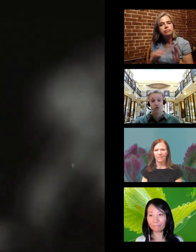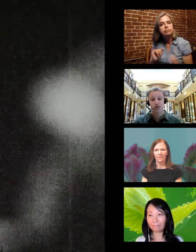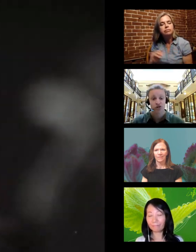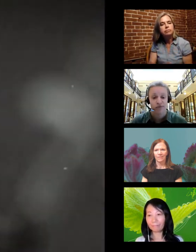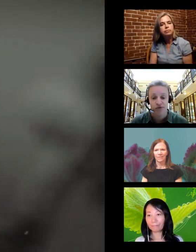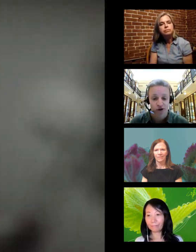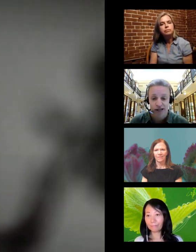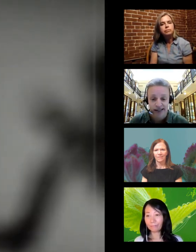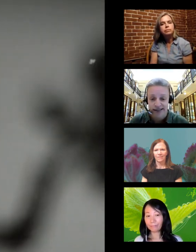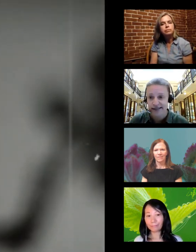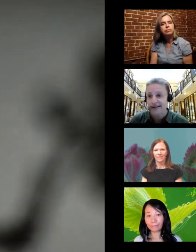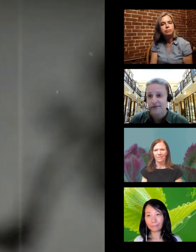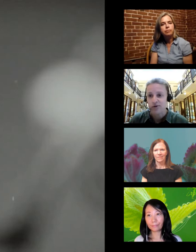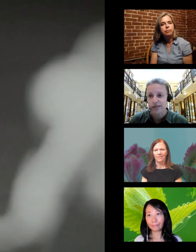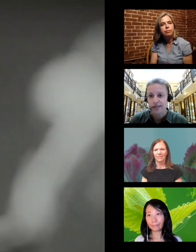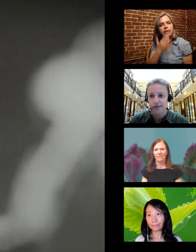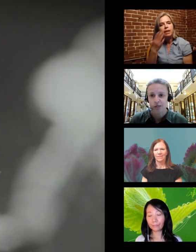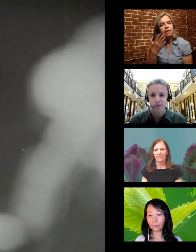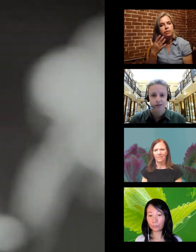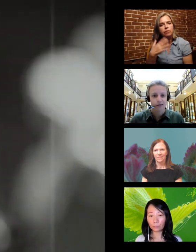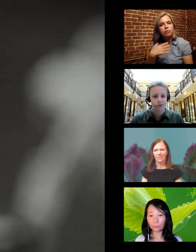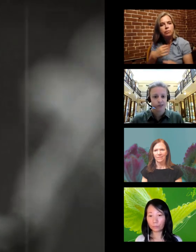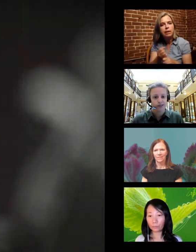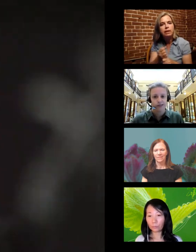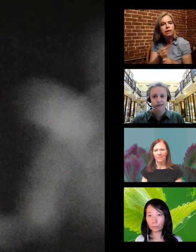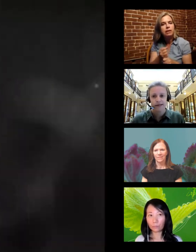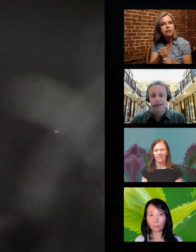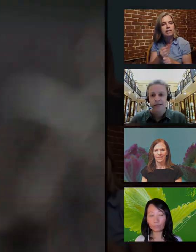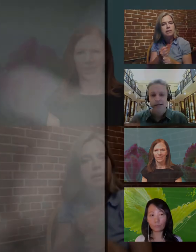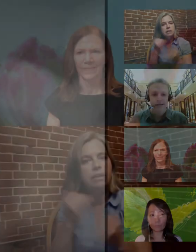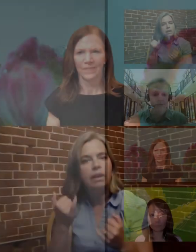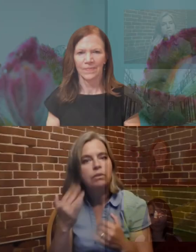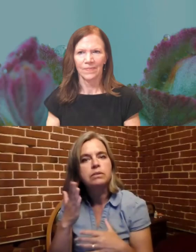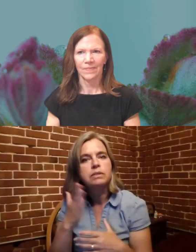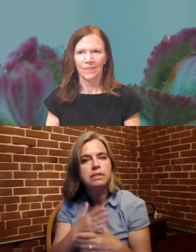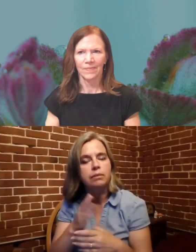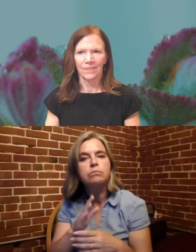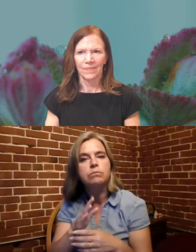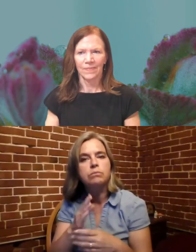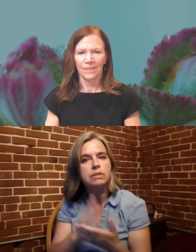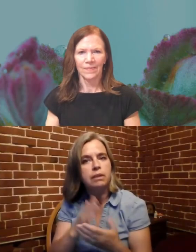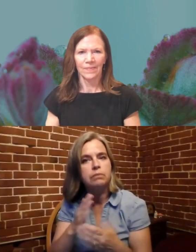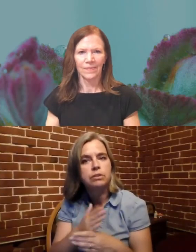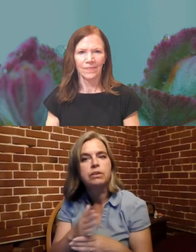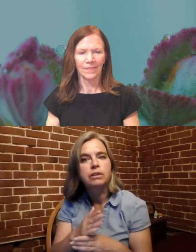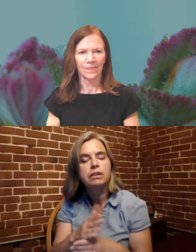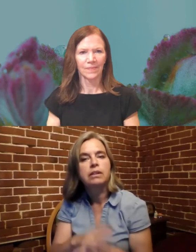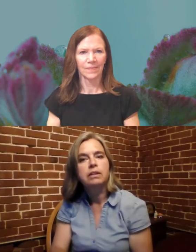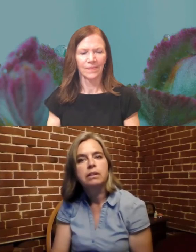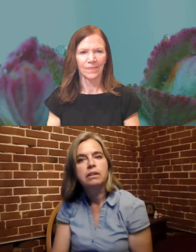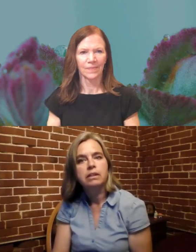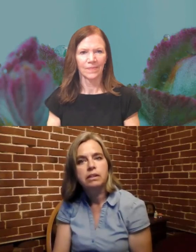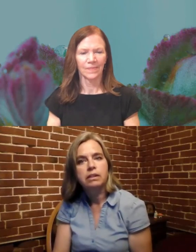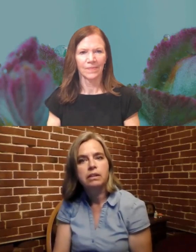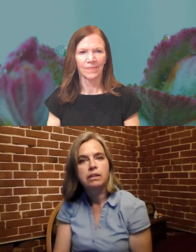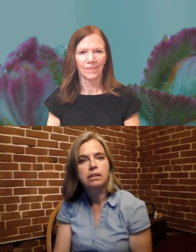Thank you so much for creating these, and I'm going to stop sharing this as well. And so I guess what I would like to do is